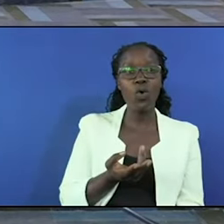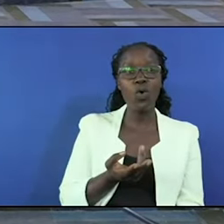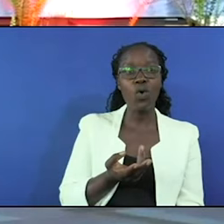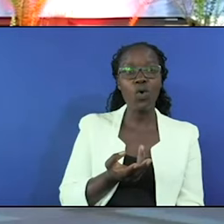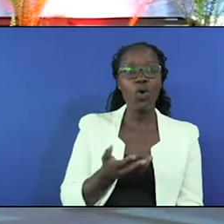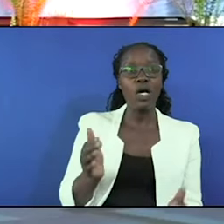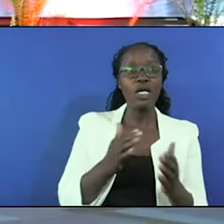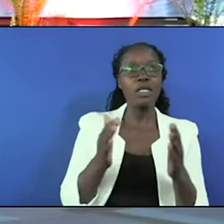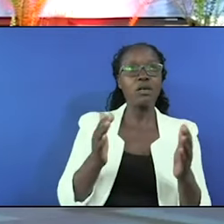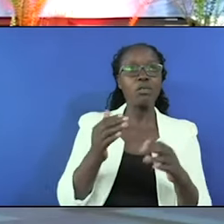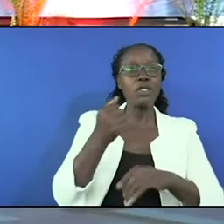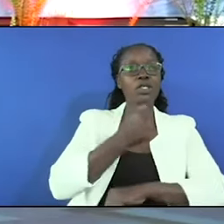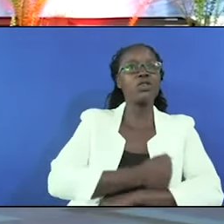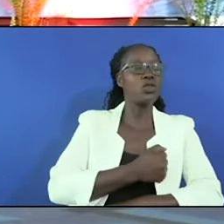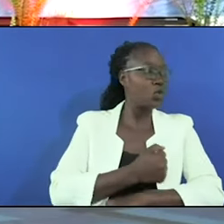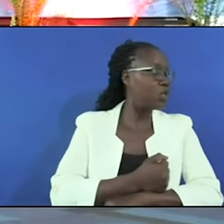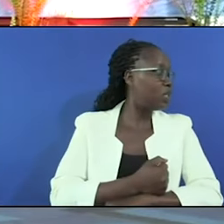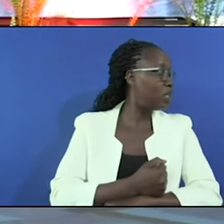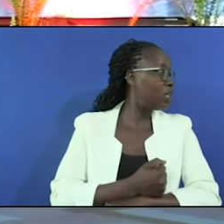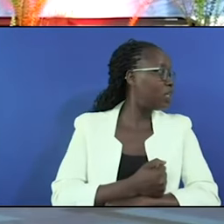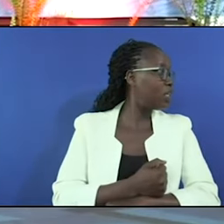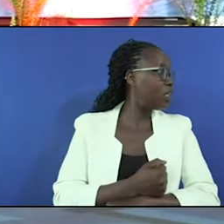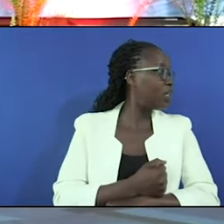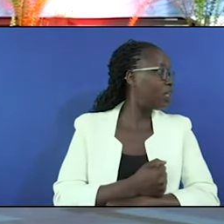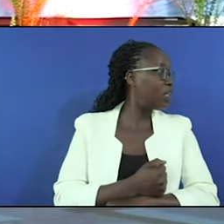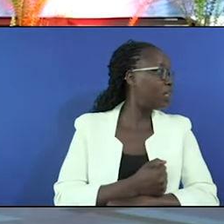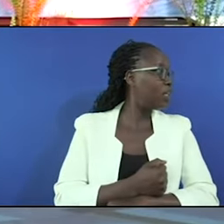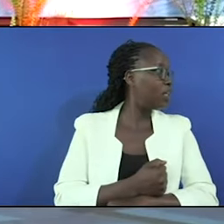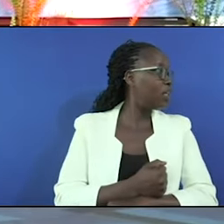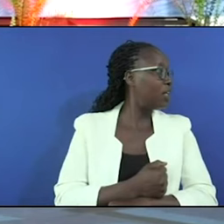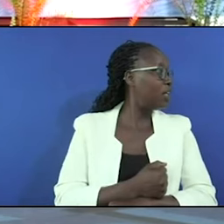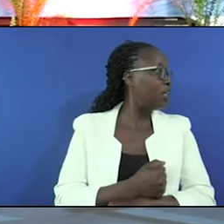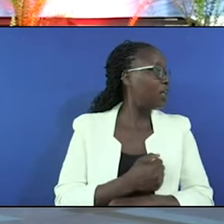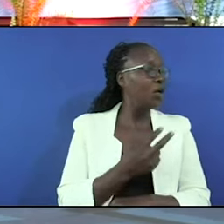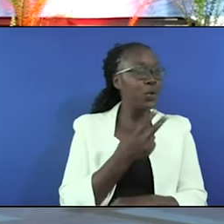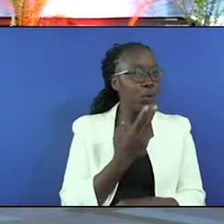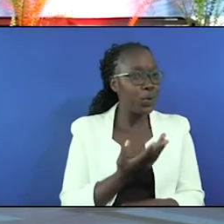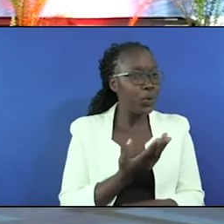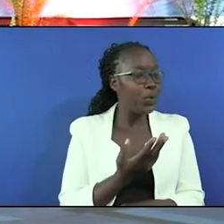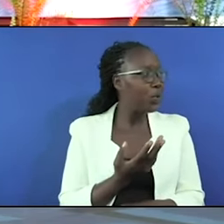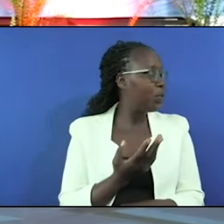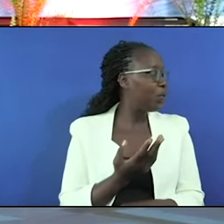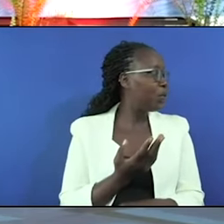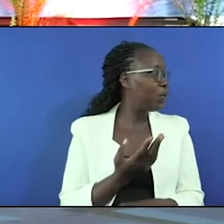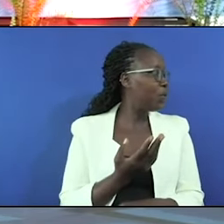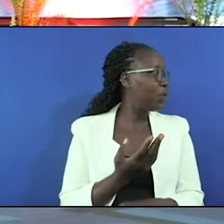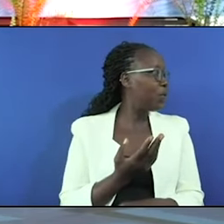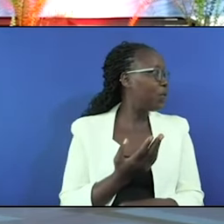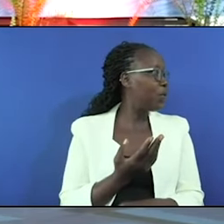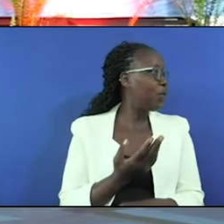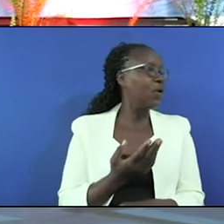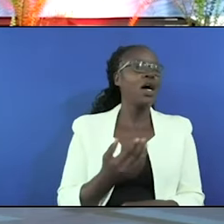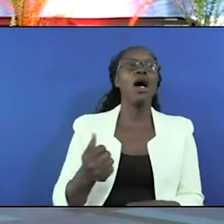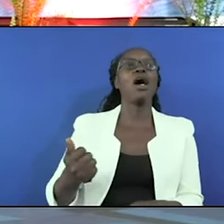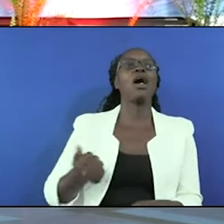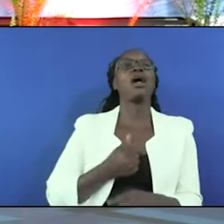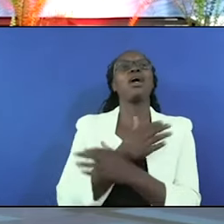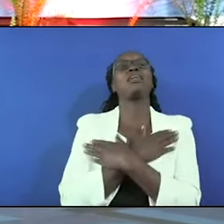In a mixed school. I'm talking of a mixed school. Those of you who have been in a mixed school. Who do I see? My girlfriend.